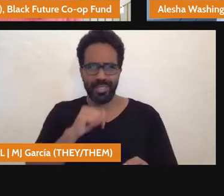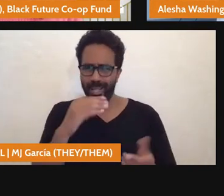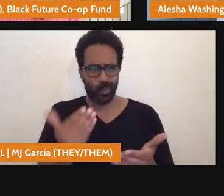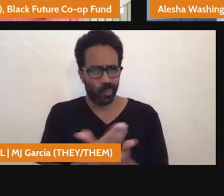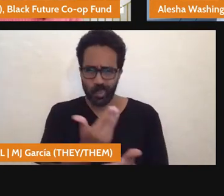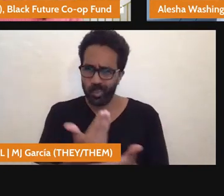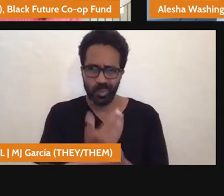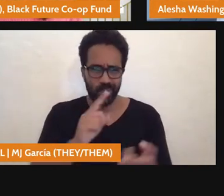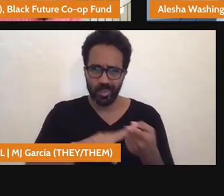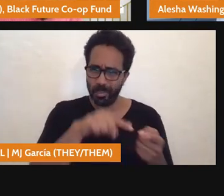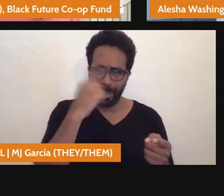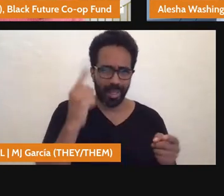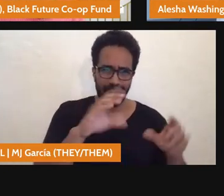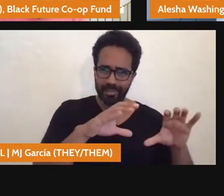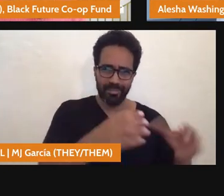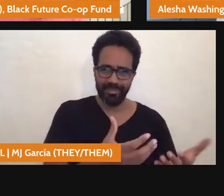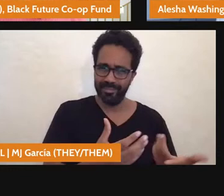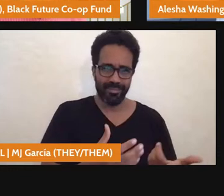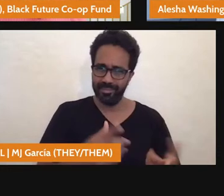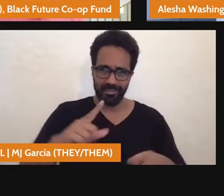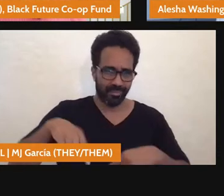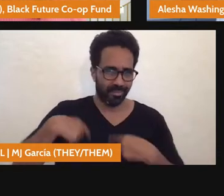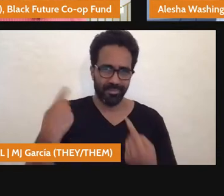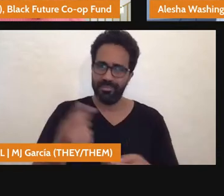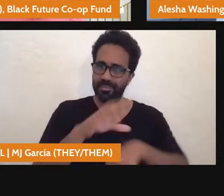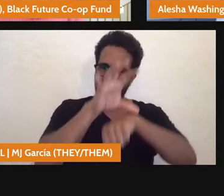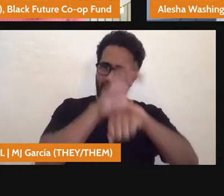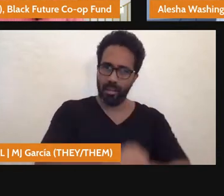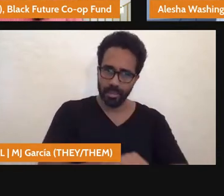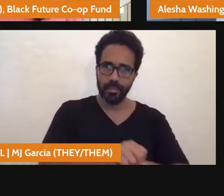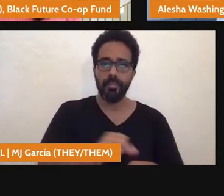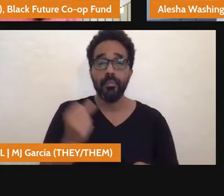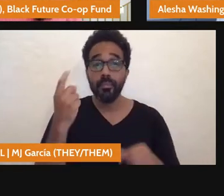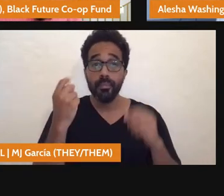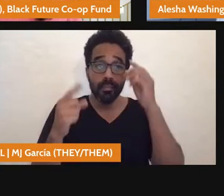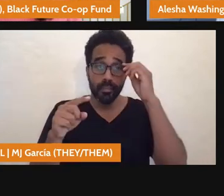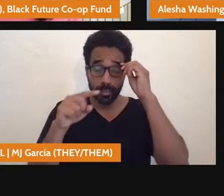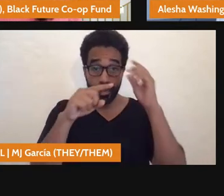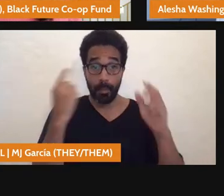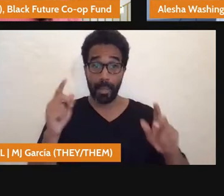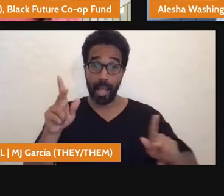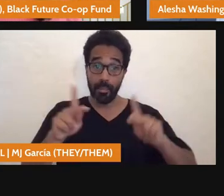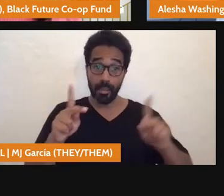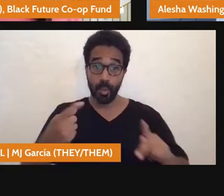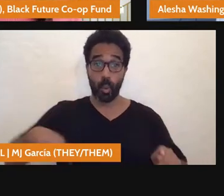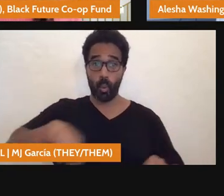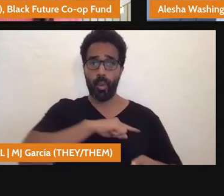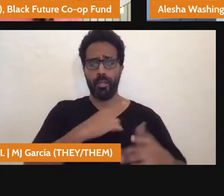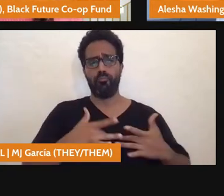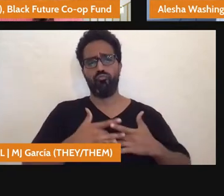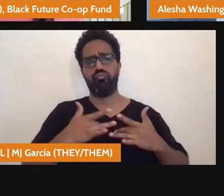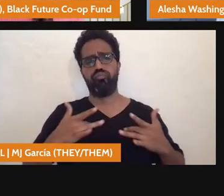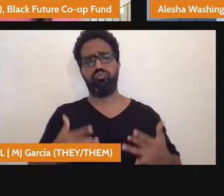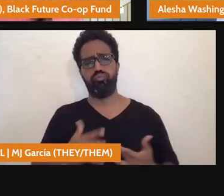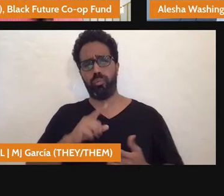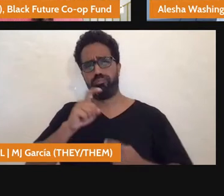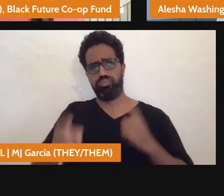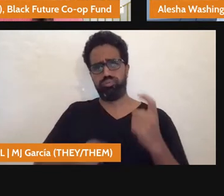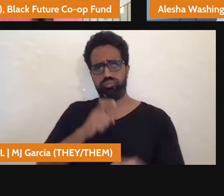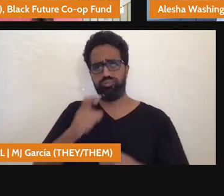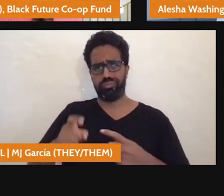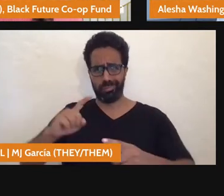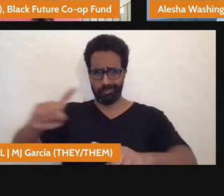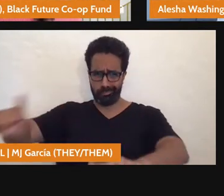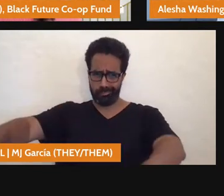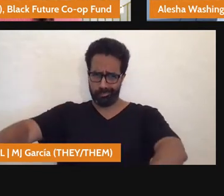philanthropy has changed over the last couple of decades, but Black folks and our generosity has been at the core of philanthropy from the beginning